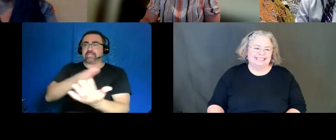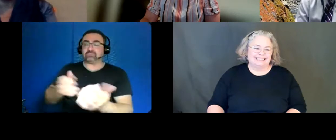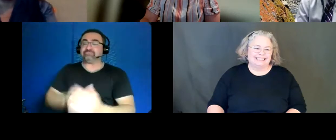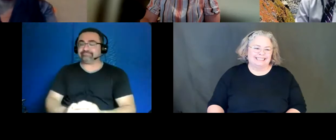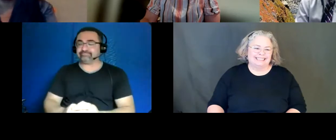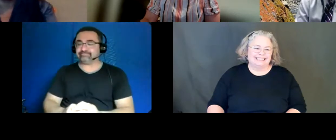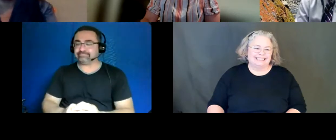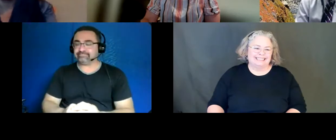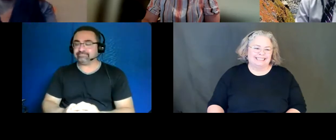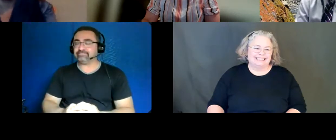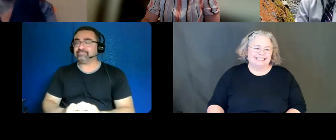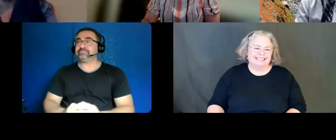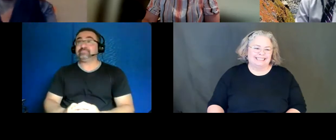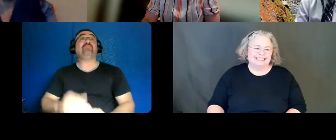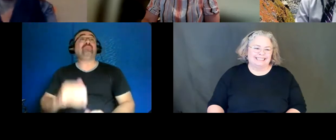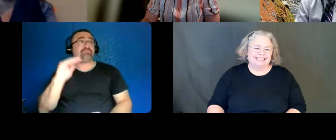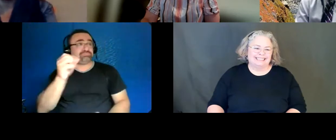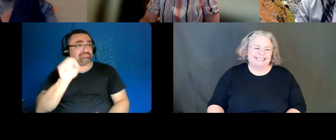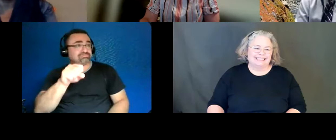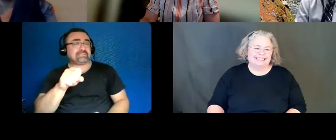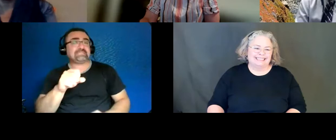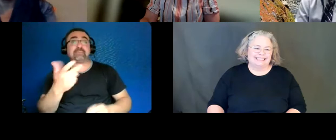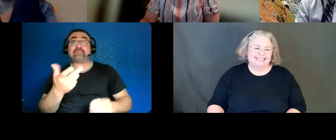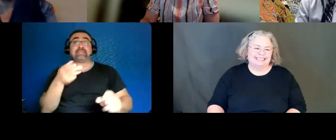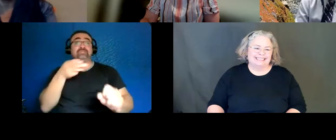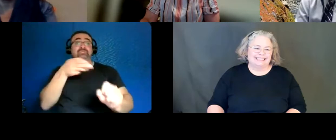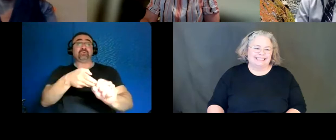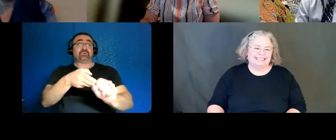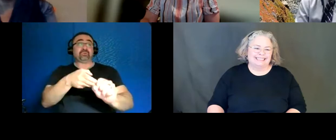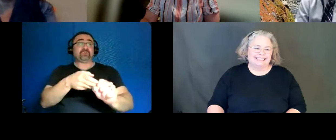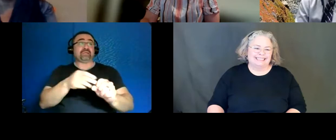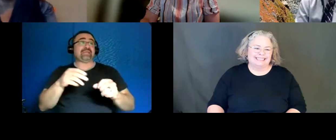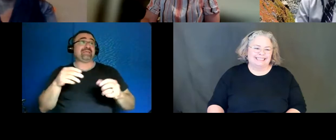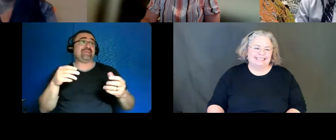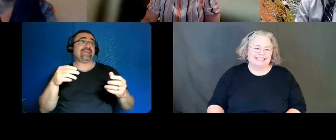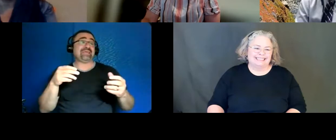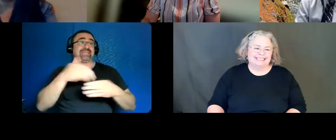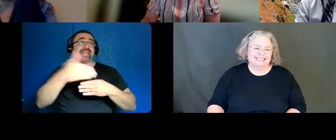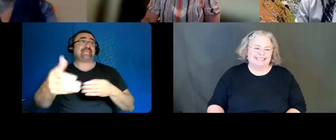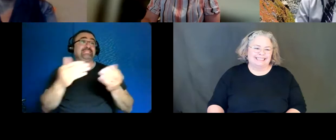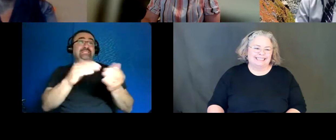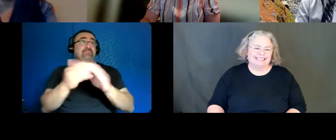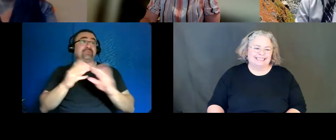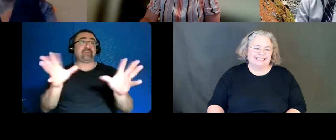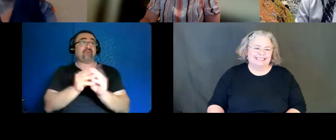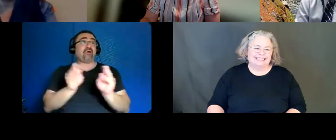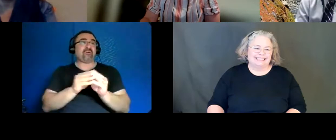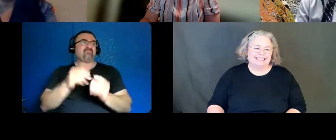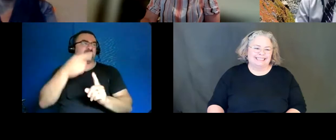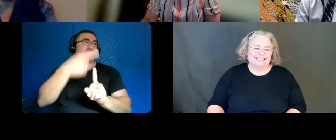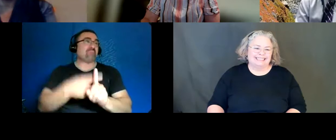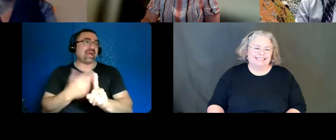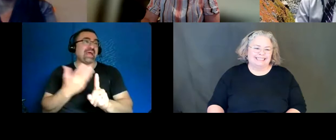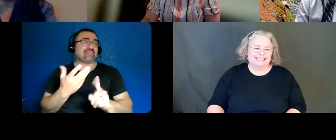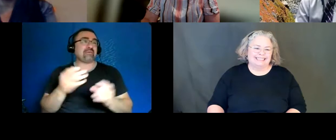All right, so it sounds like you all may want to join the next community forum too in about a month, because we might have